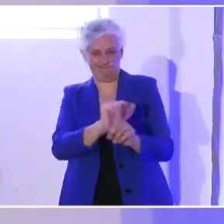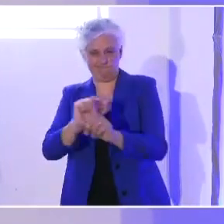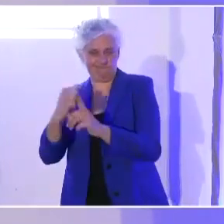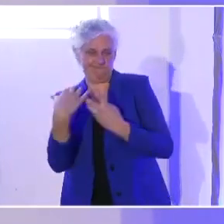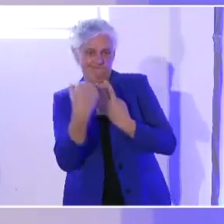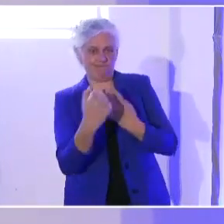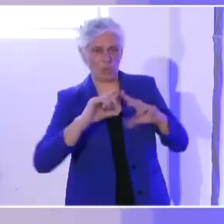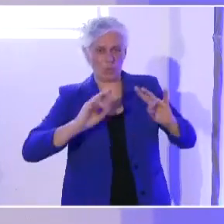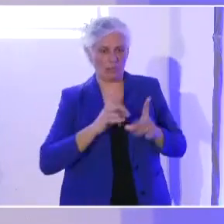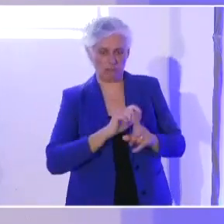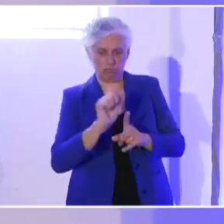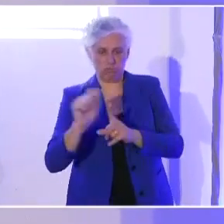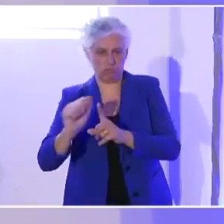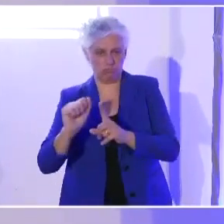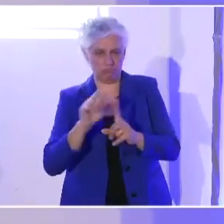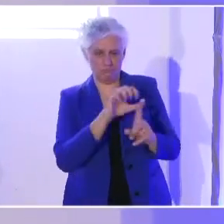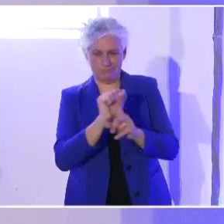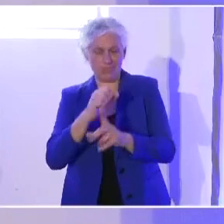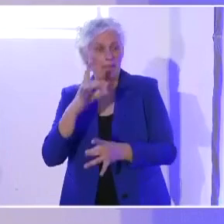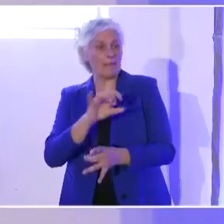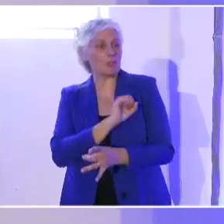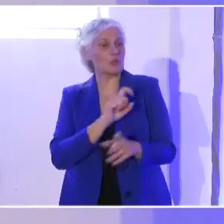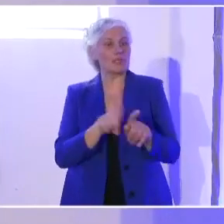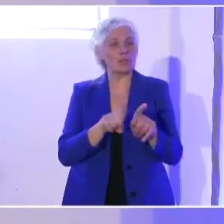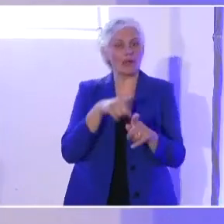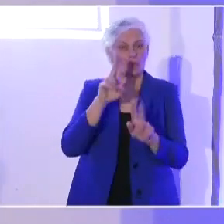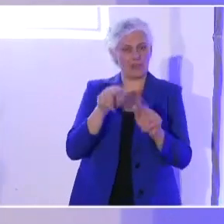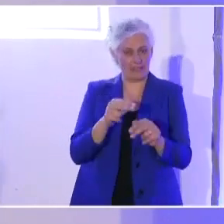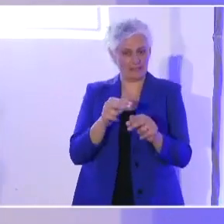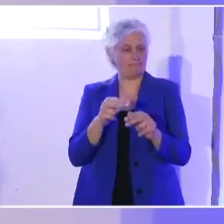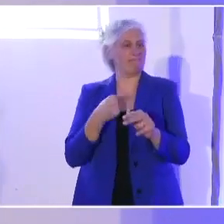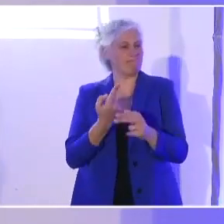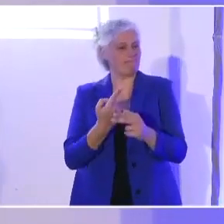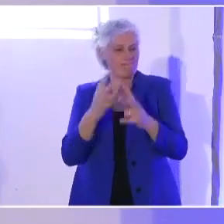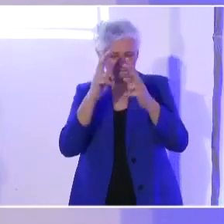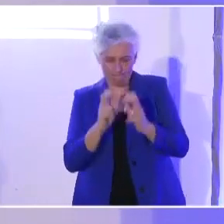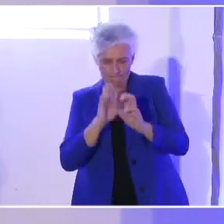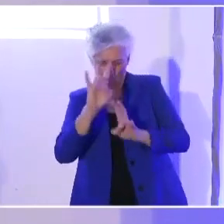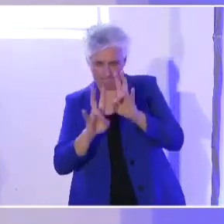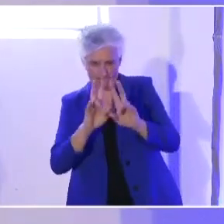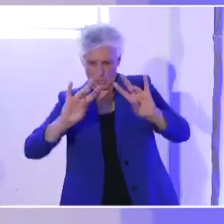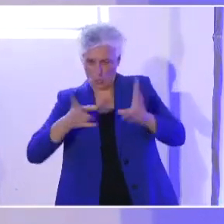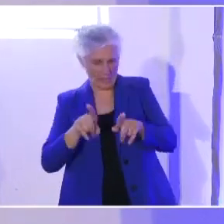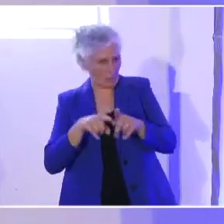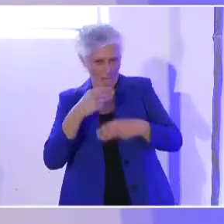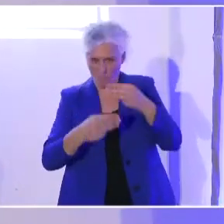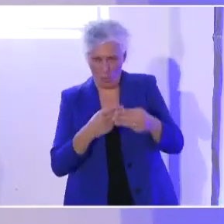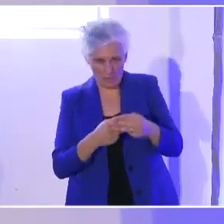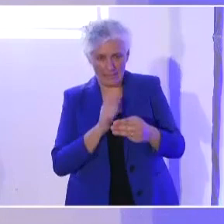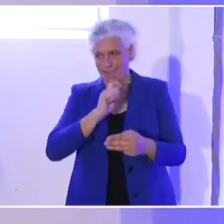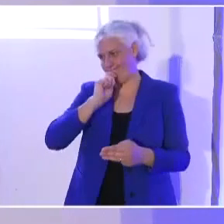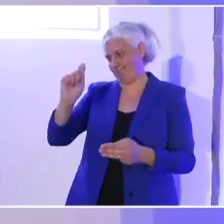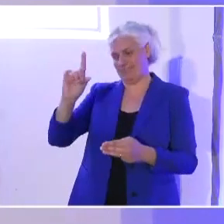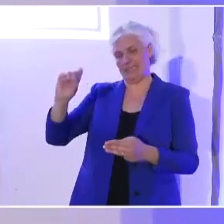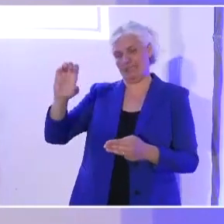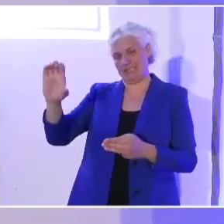swiftly. Two, make sure that you carry out any initial investigation really swiftly and report to the DPC as